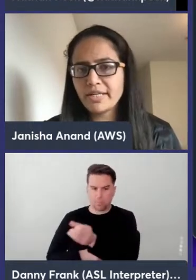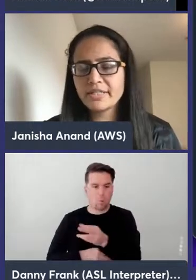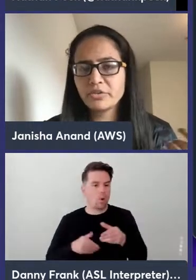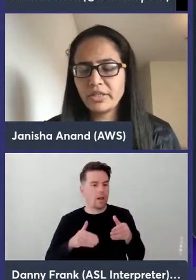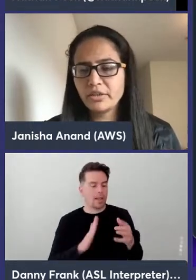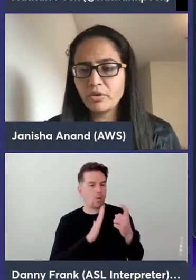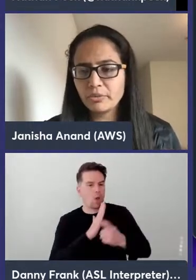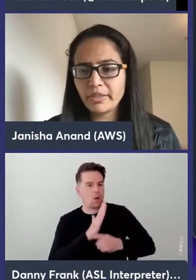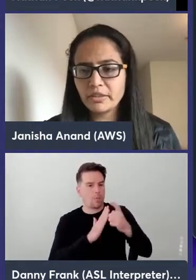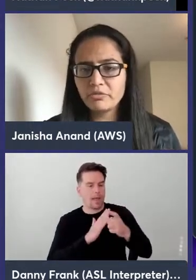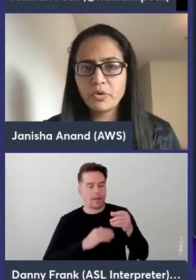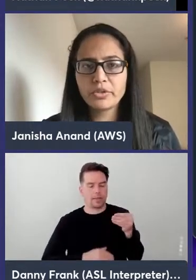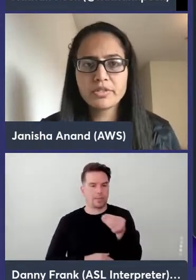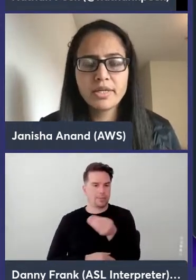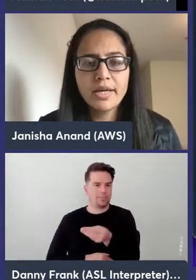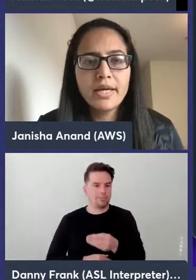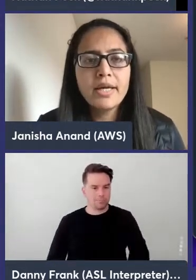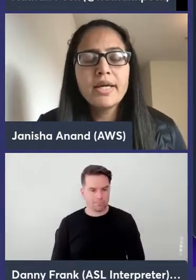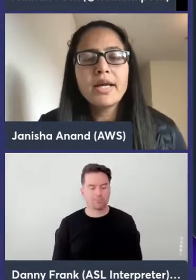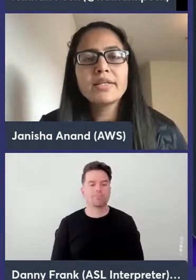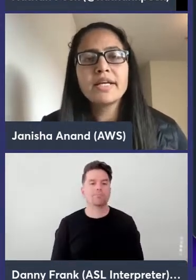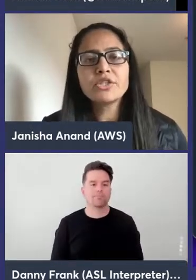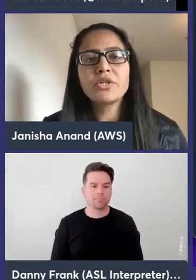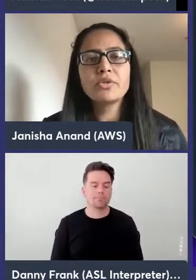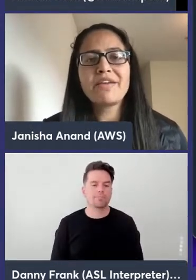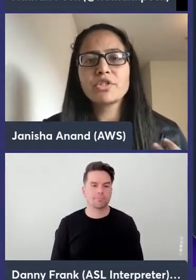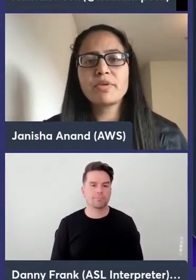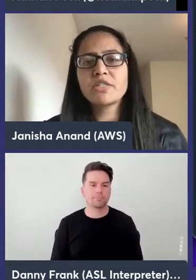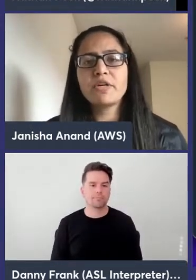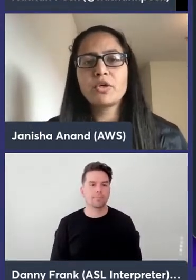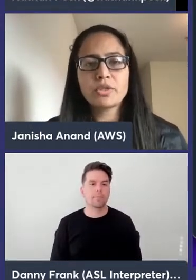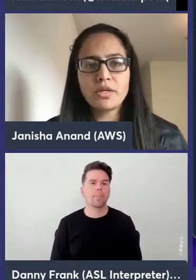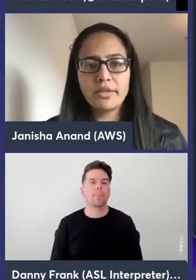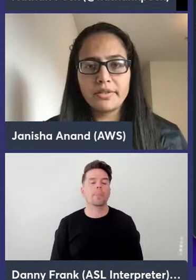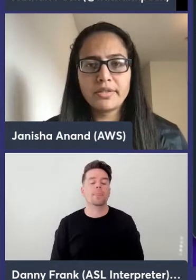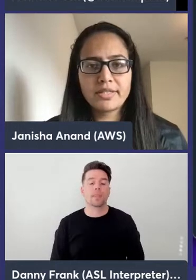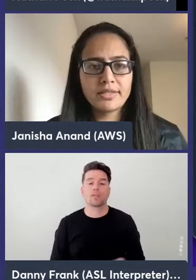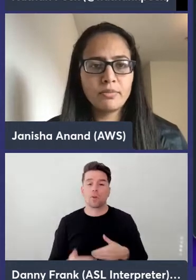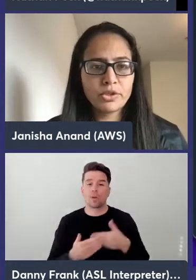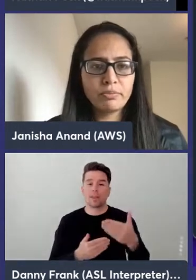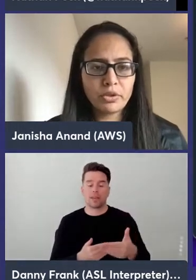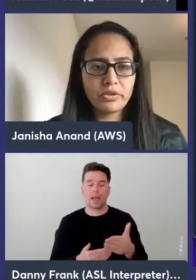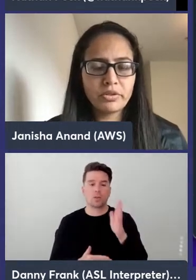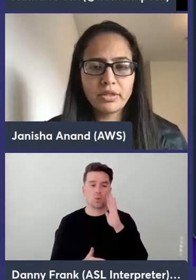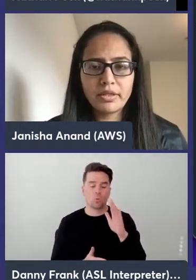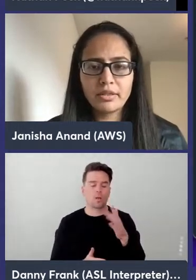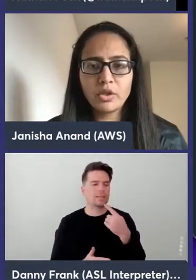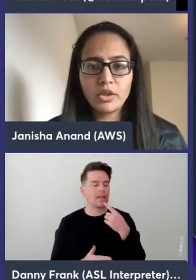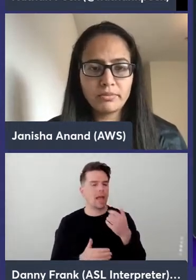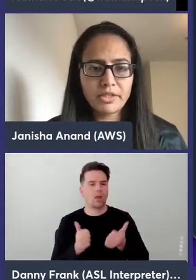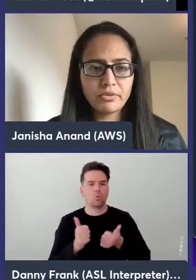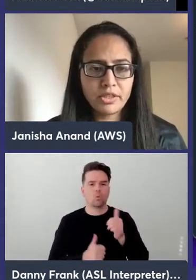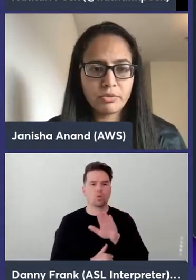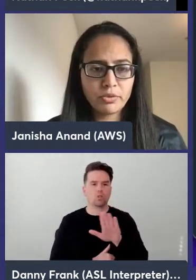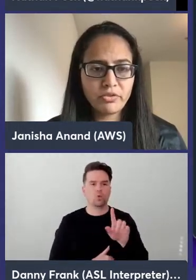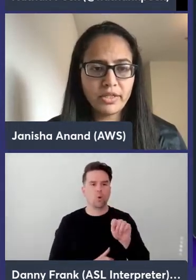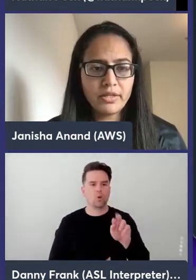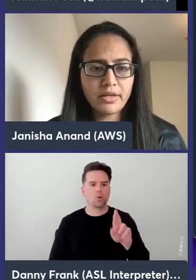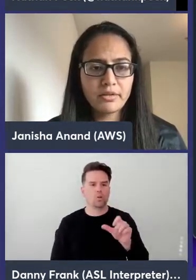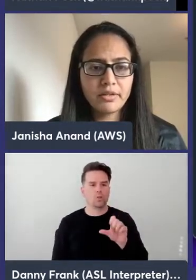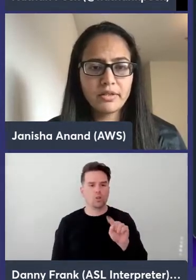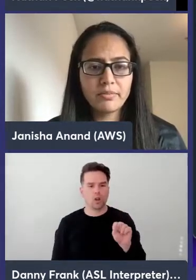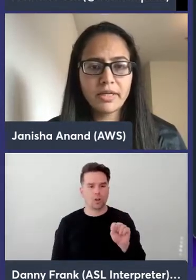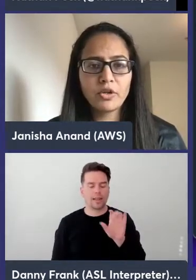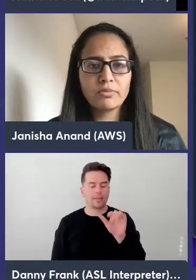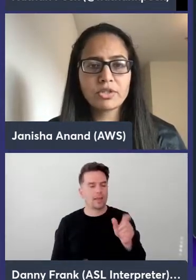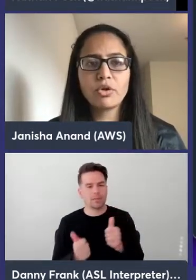going to let it create it automatically for us. In the next screen, you have to specify your target. That's the most important column that you need to provide.